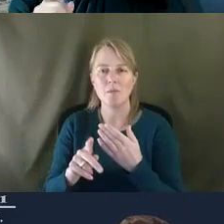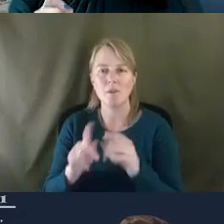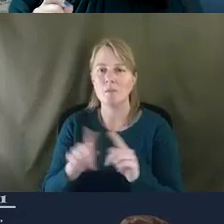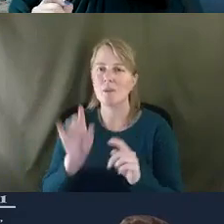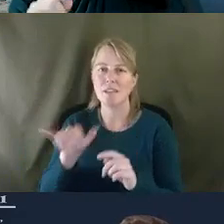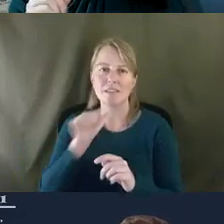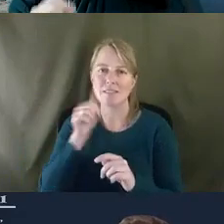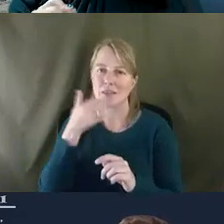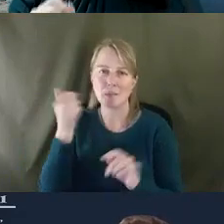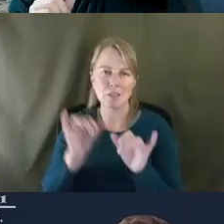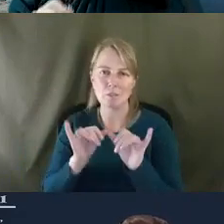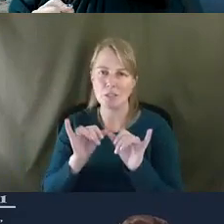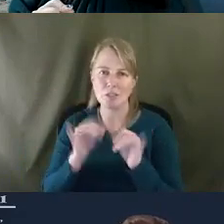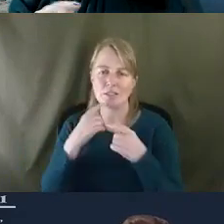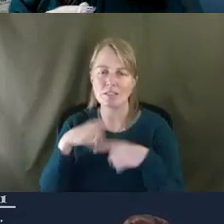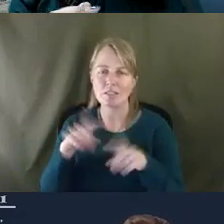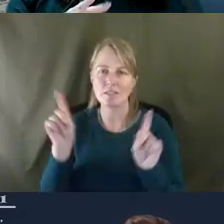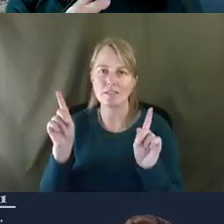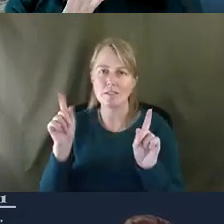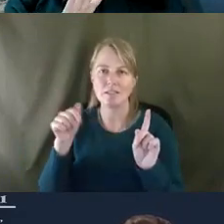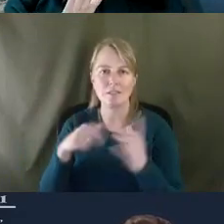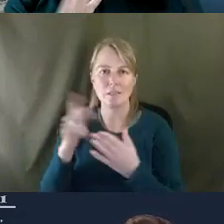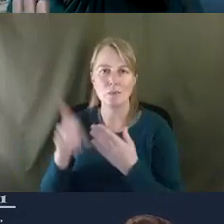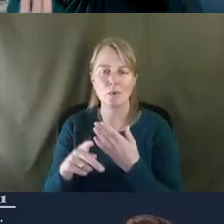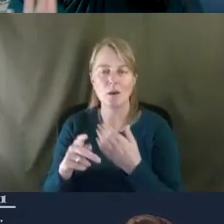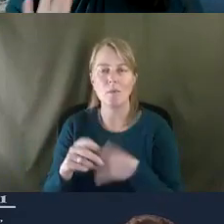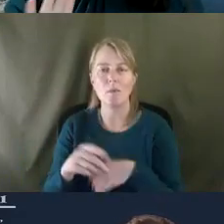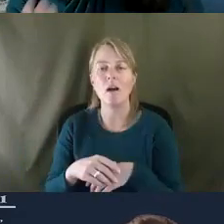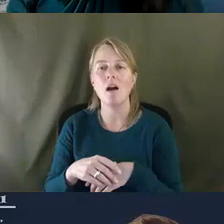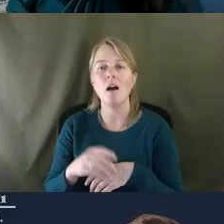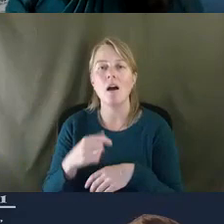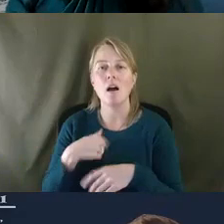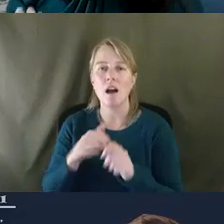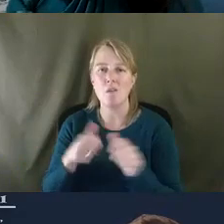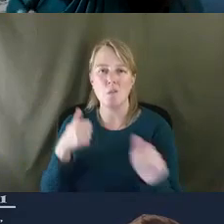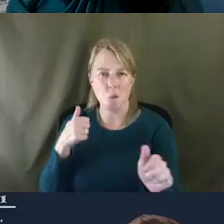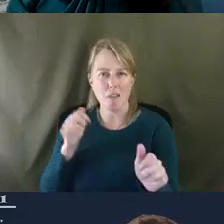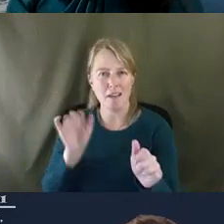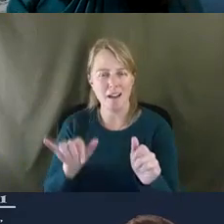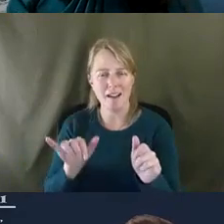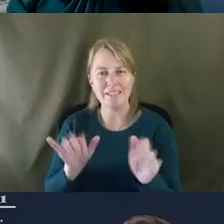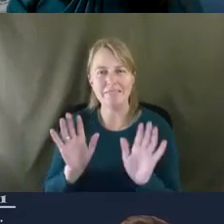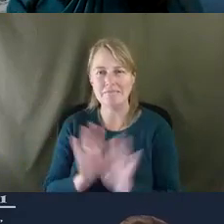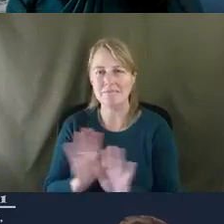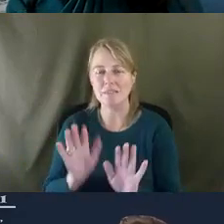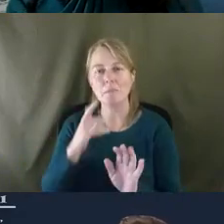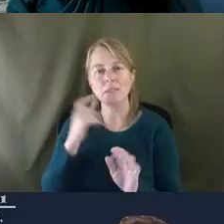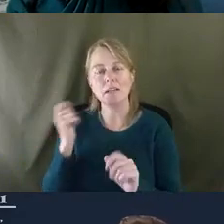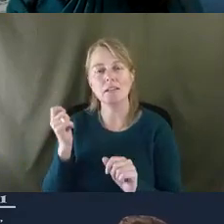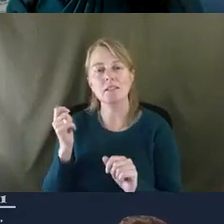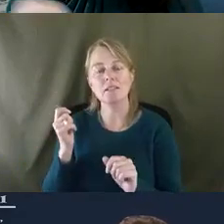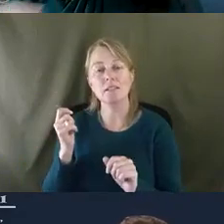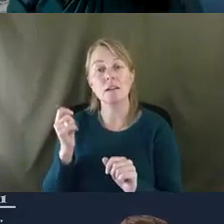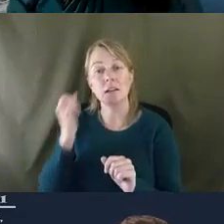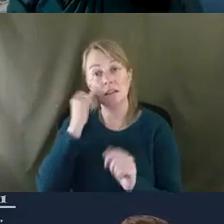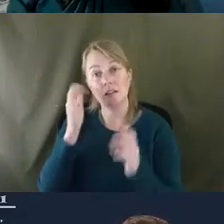best measure of the success of a program. So I would steer away from that as much as possible, because just because